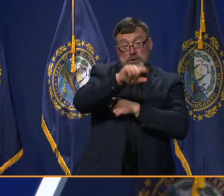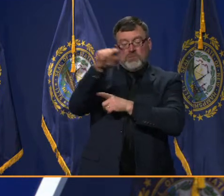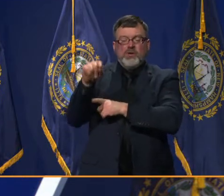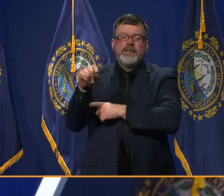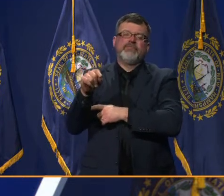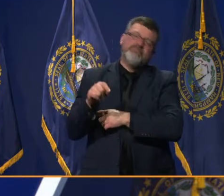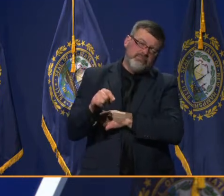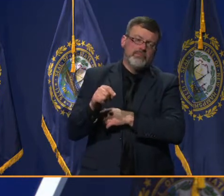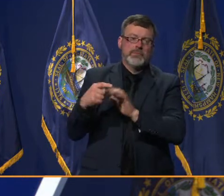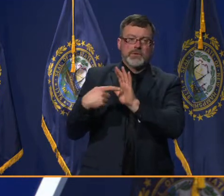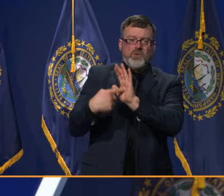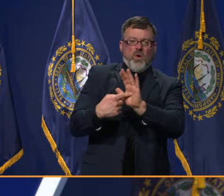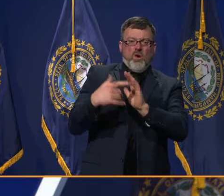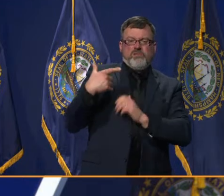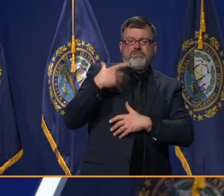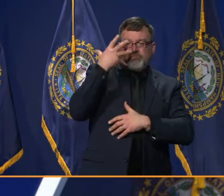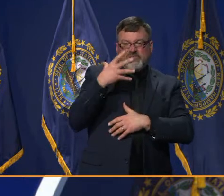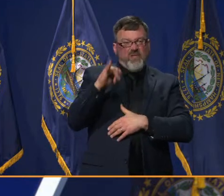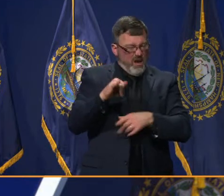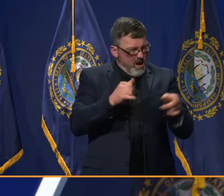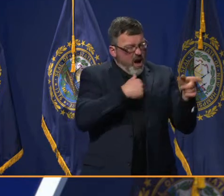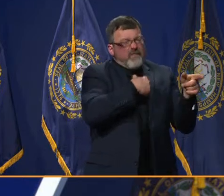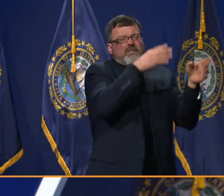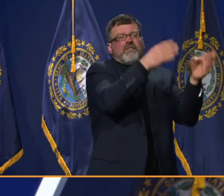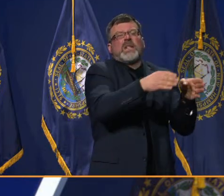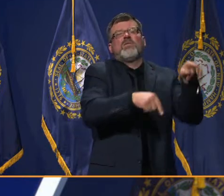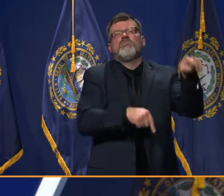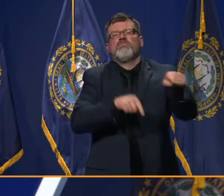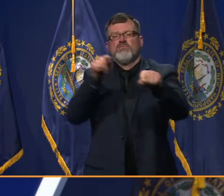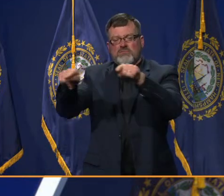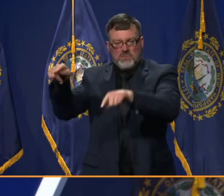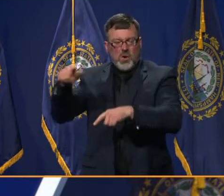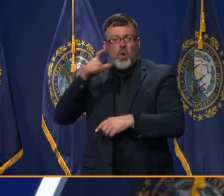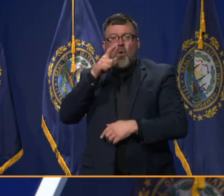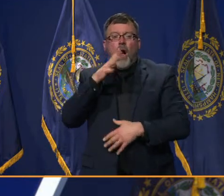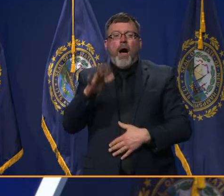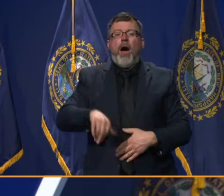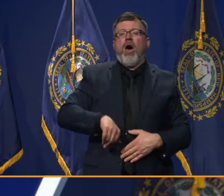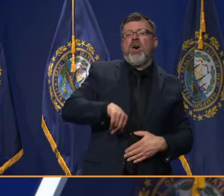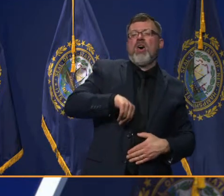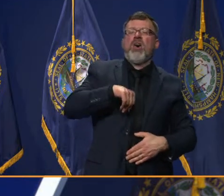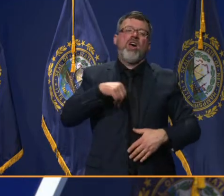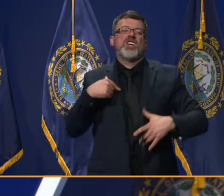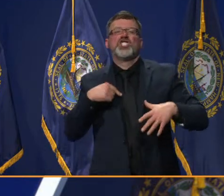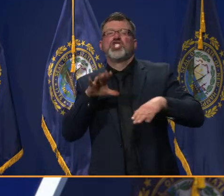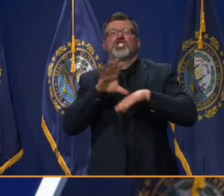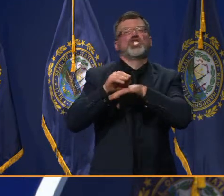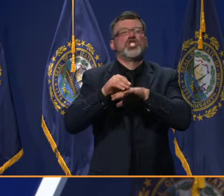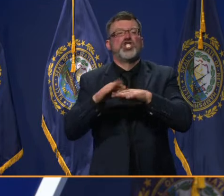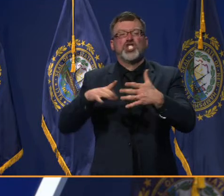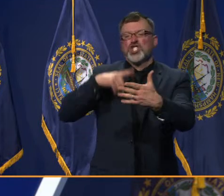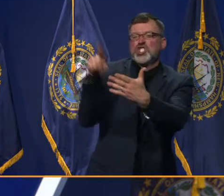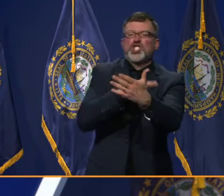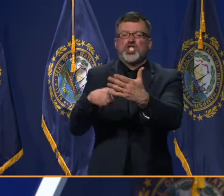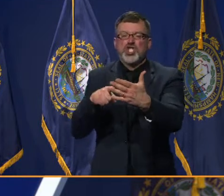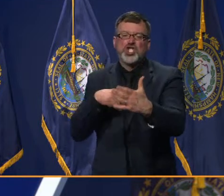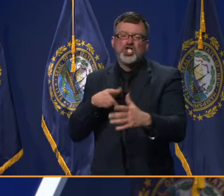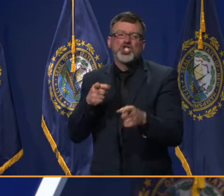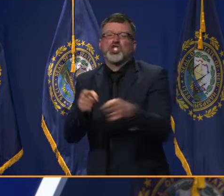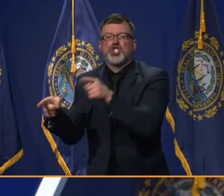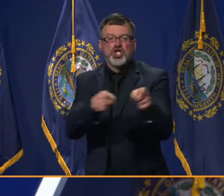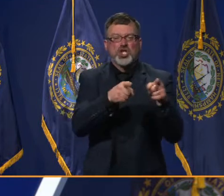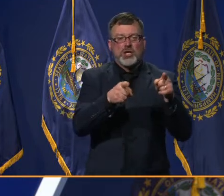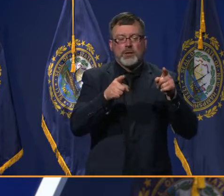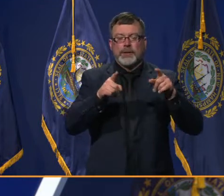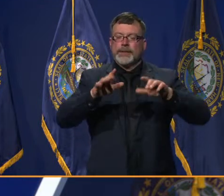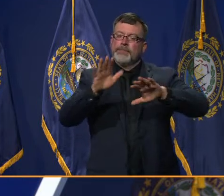take, frankly, a bit of pride out of such cynicism. Often, it's in that veil of technology and the unanimity of social